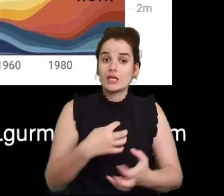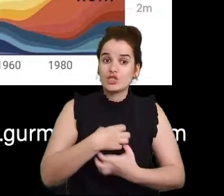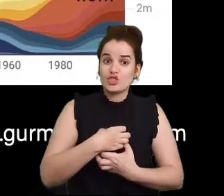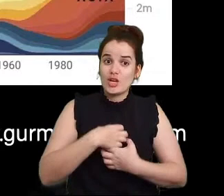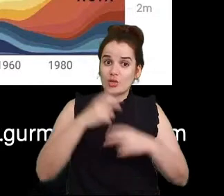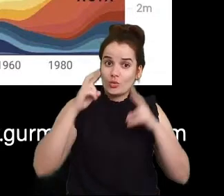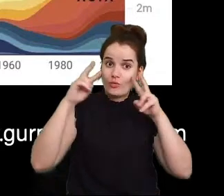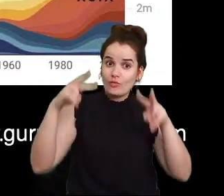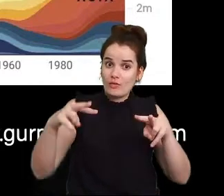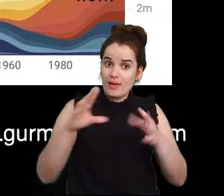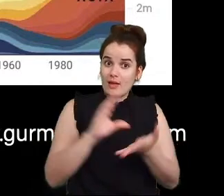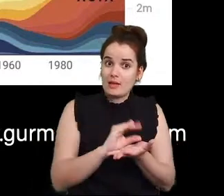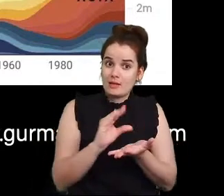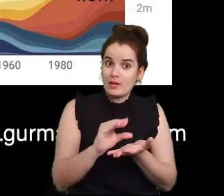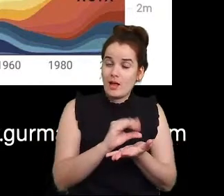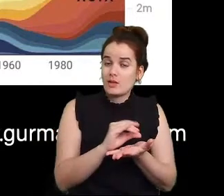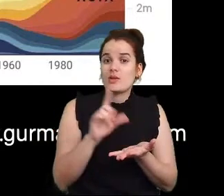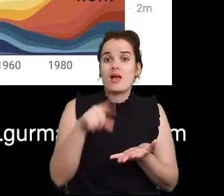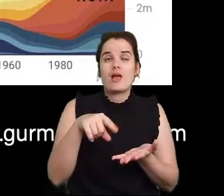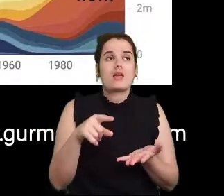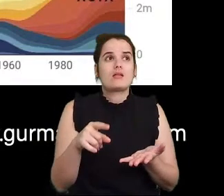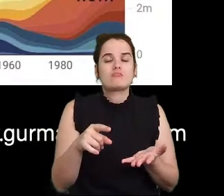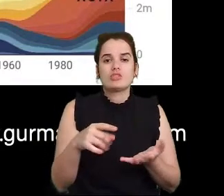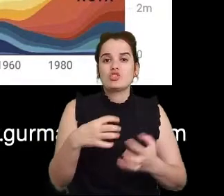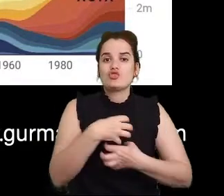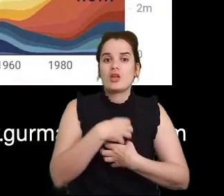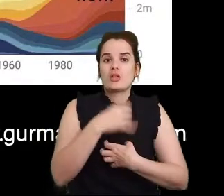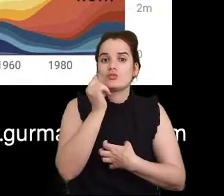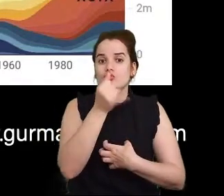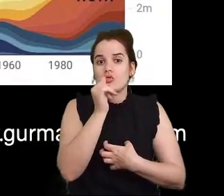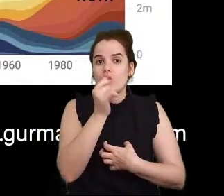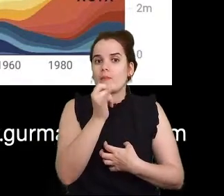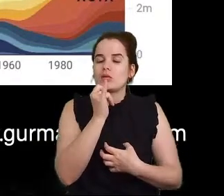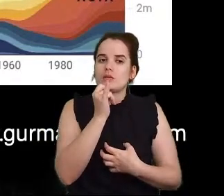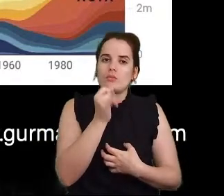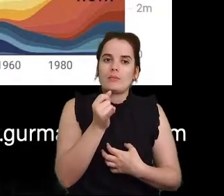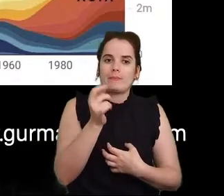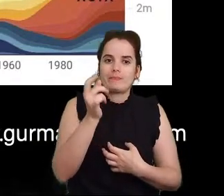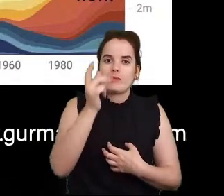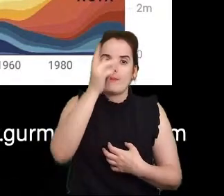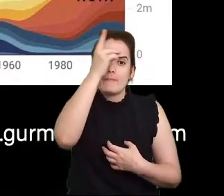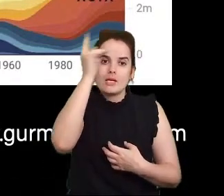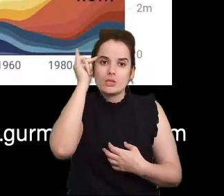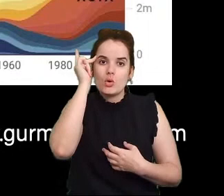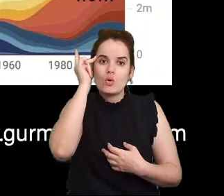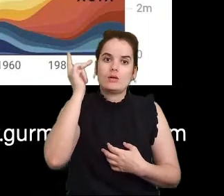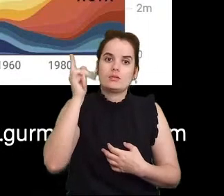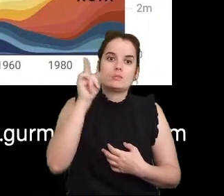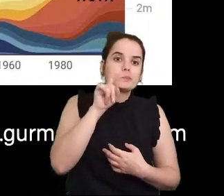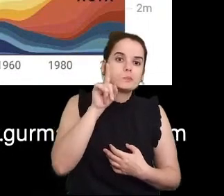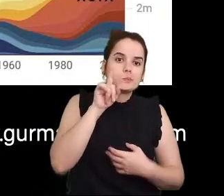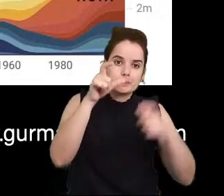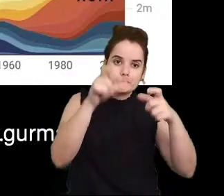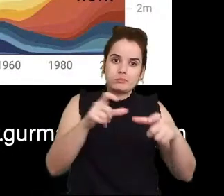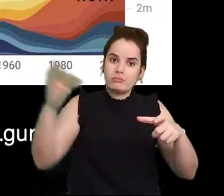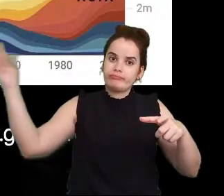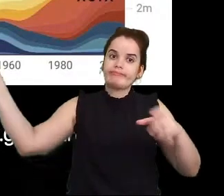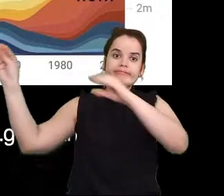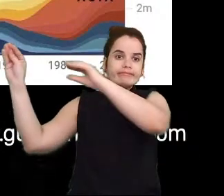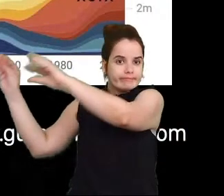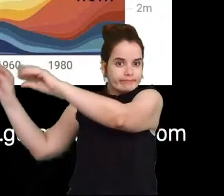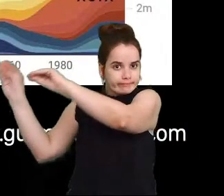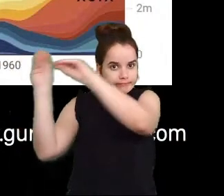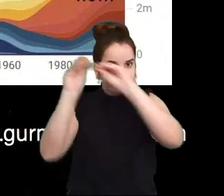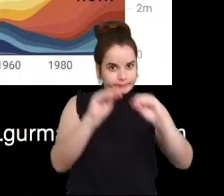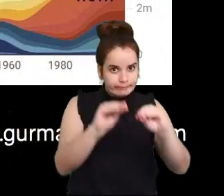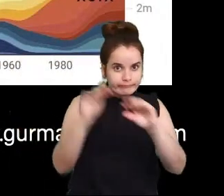US in terms of migration over the years, how that has changed. But if you look at it, the treatment is